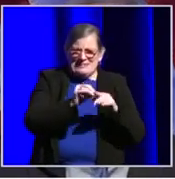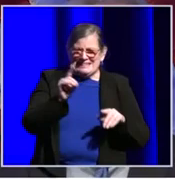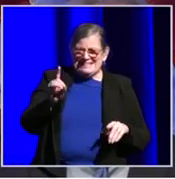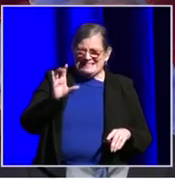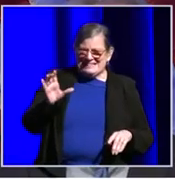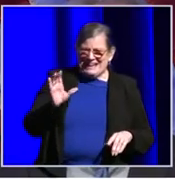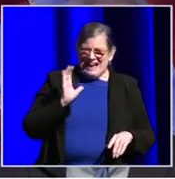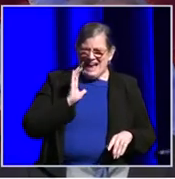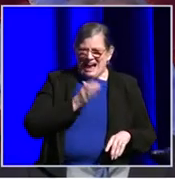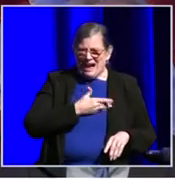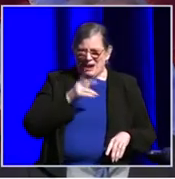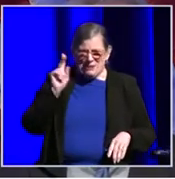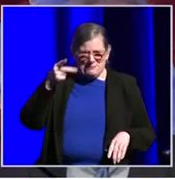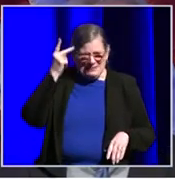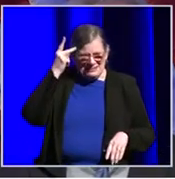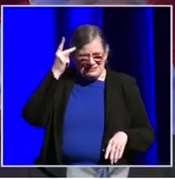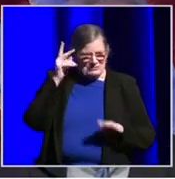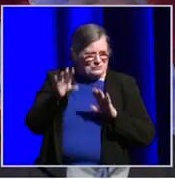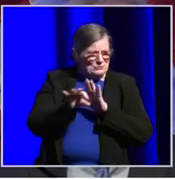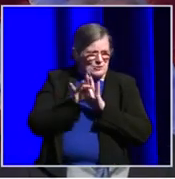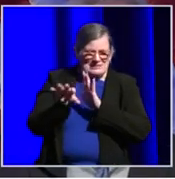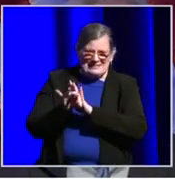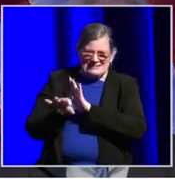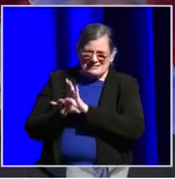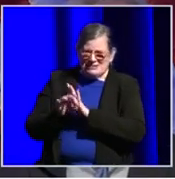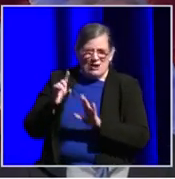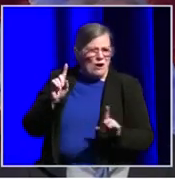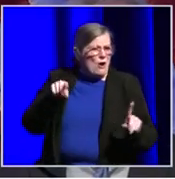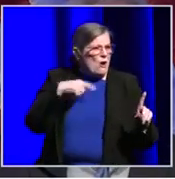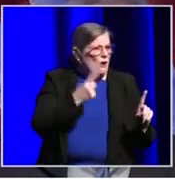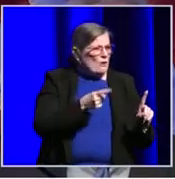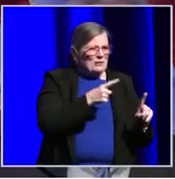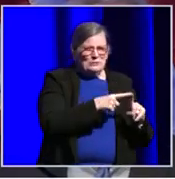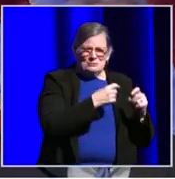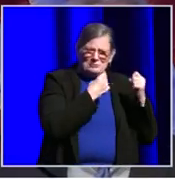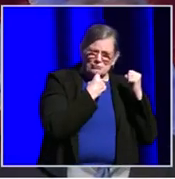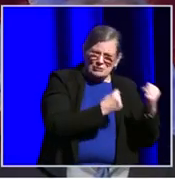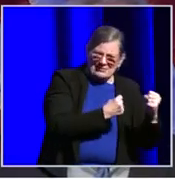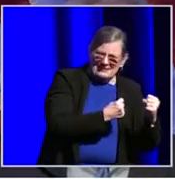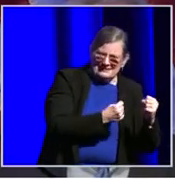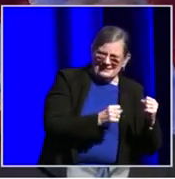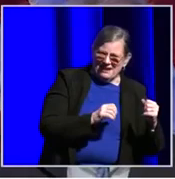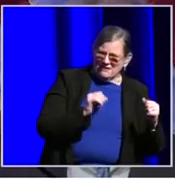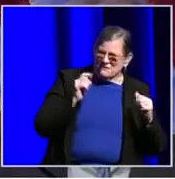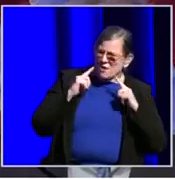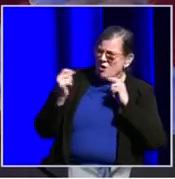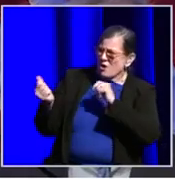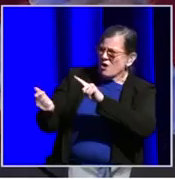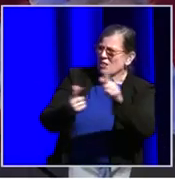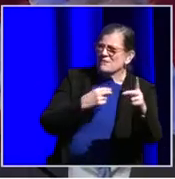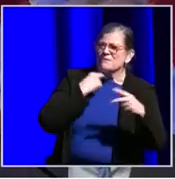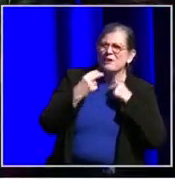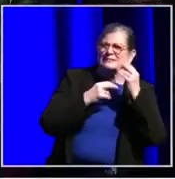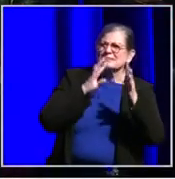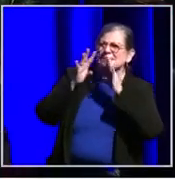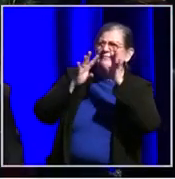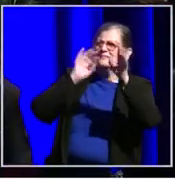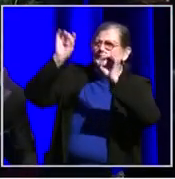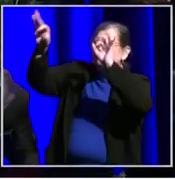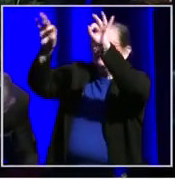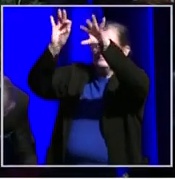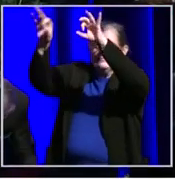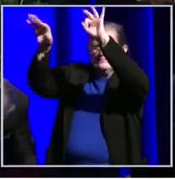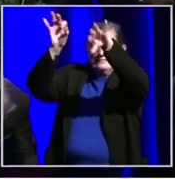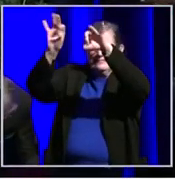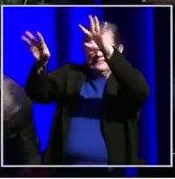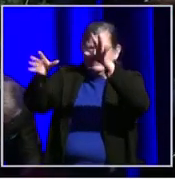choices are only as sound as all of the voices that make them, not a narrow few.